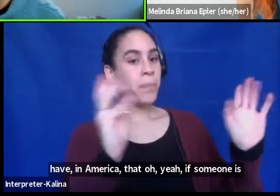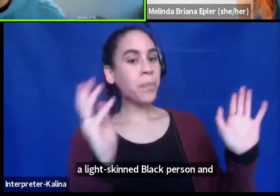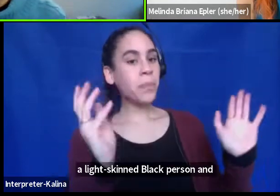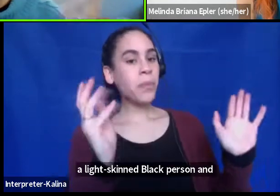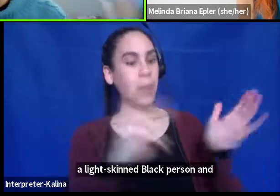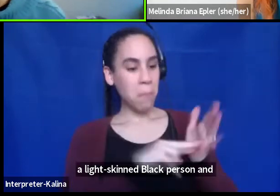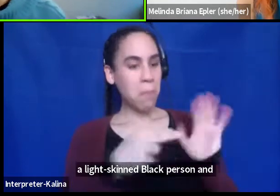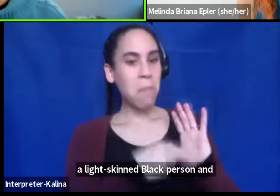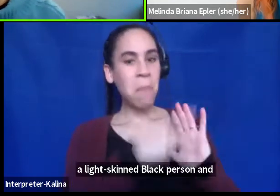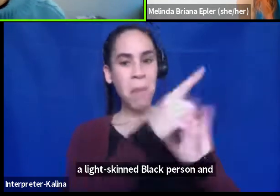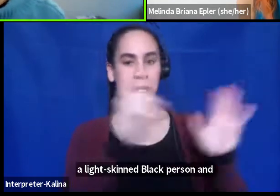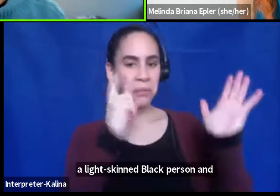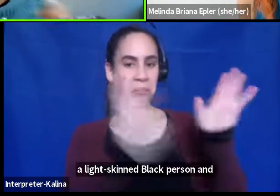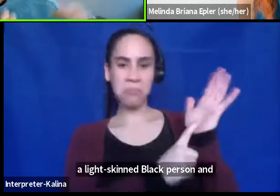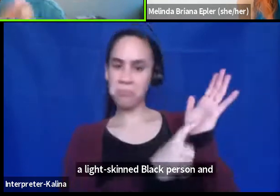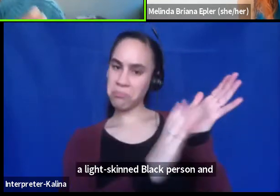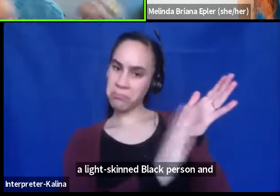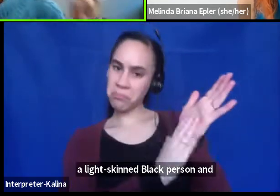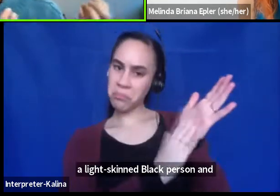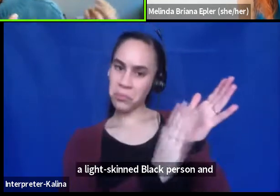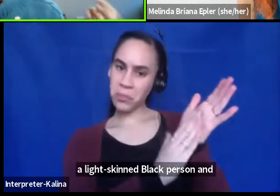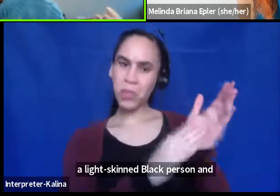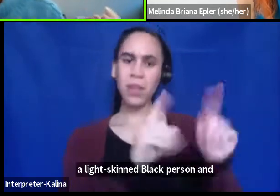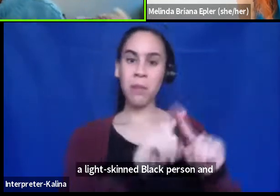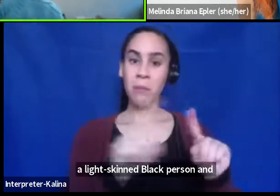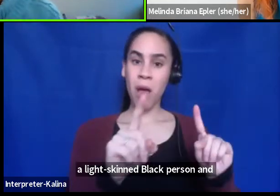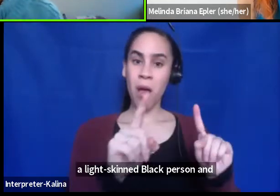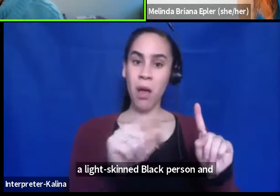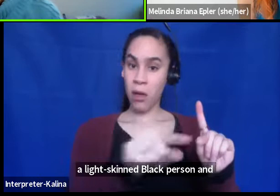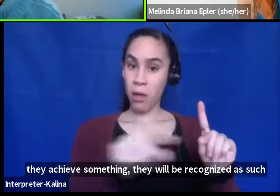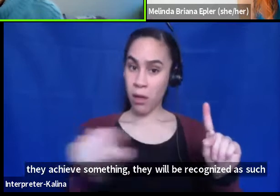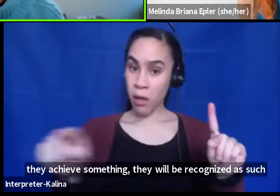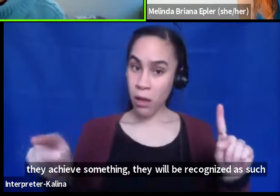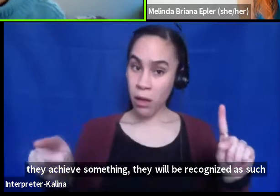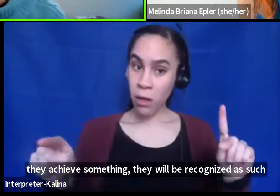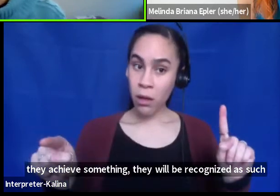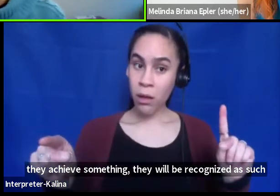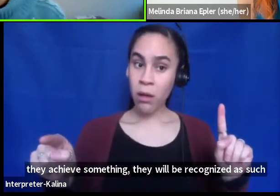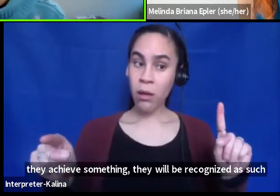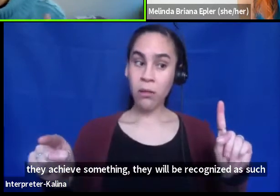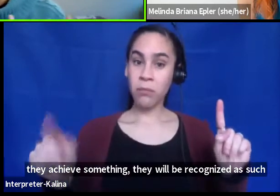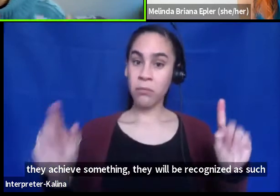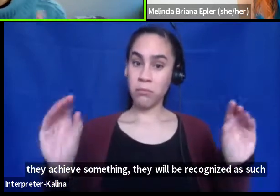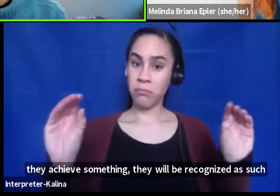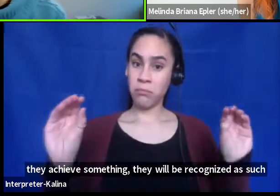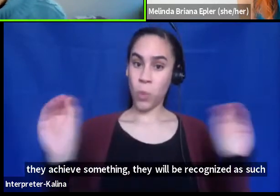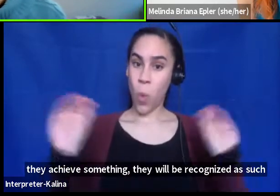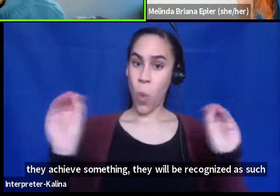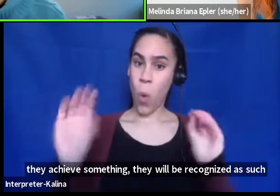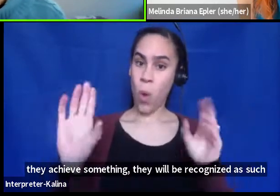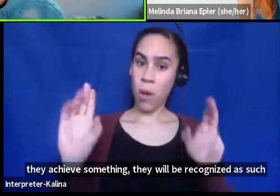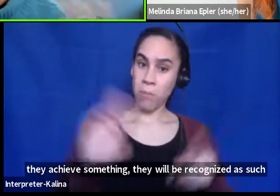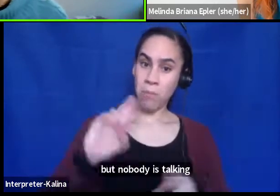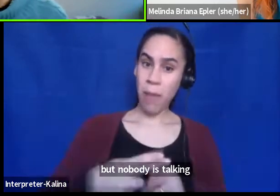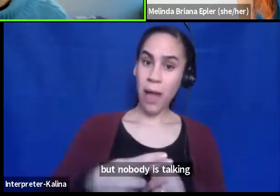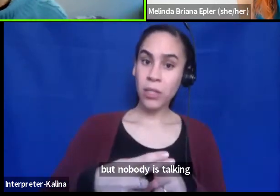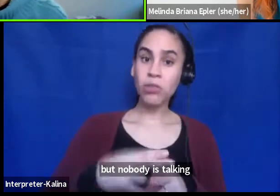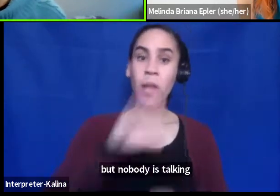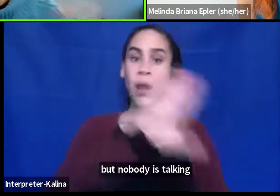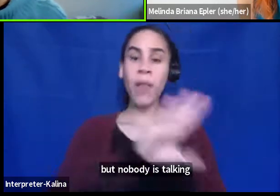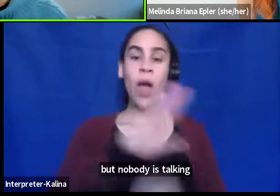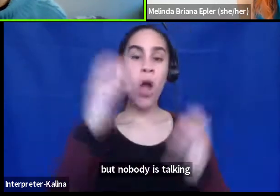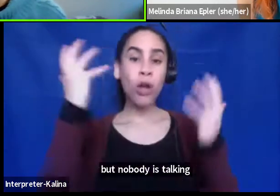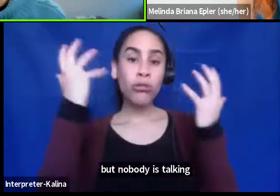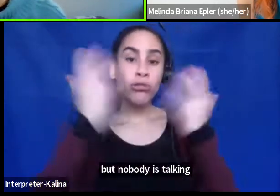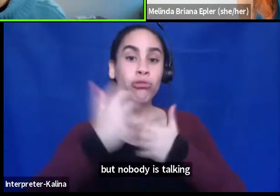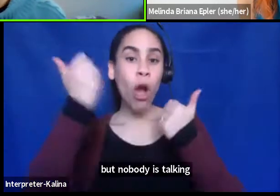they'll be recognized as such, but like nobody's talking about the fact that their darker skinned siblings are not